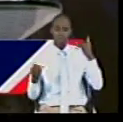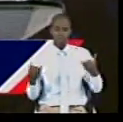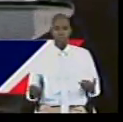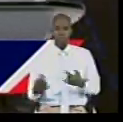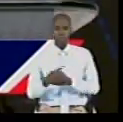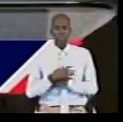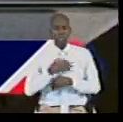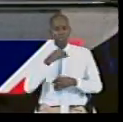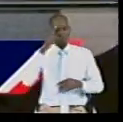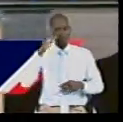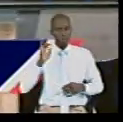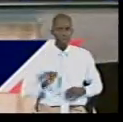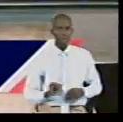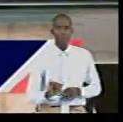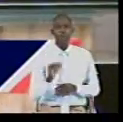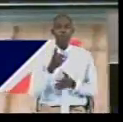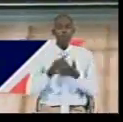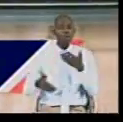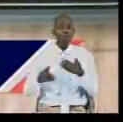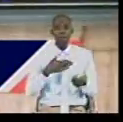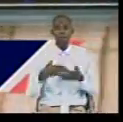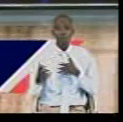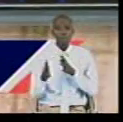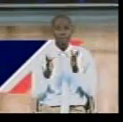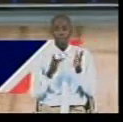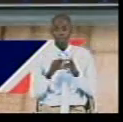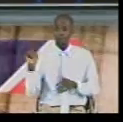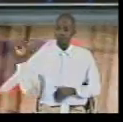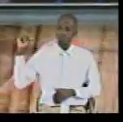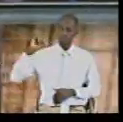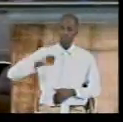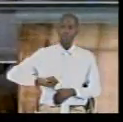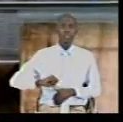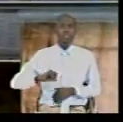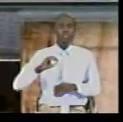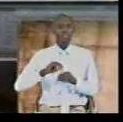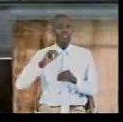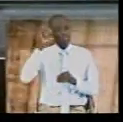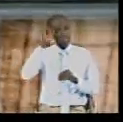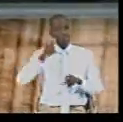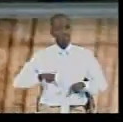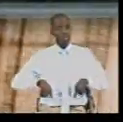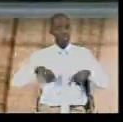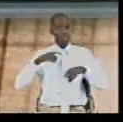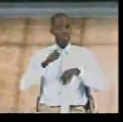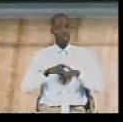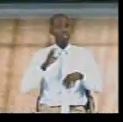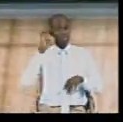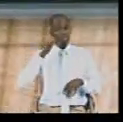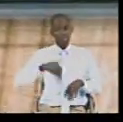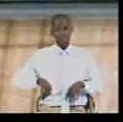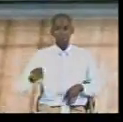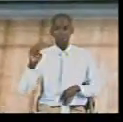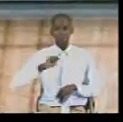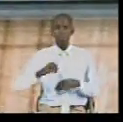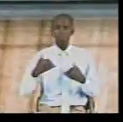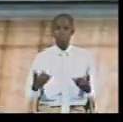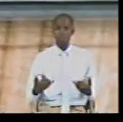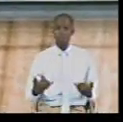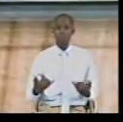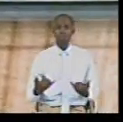forever. Whatever Jesus condemned in his lifetime, he still condemns today. Whatever